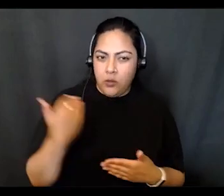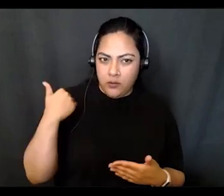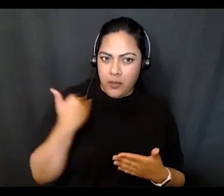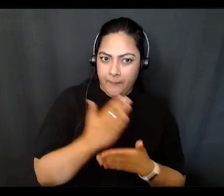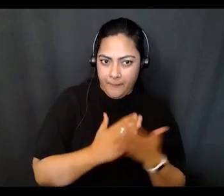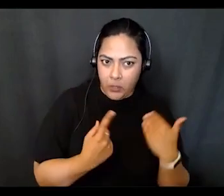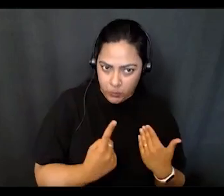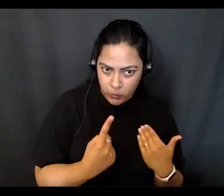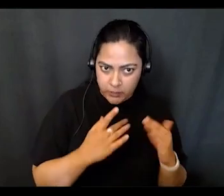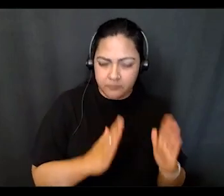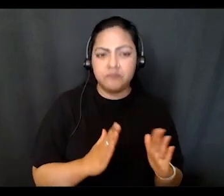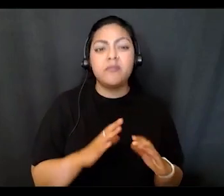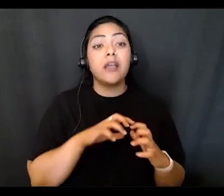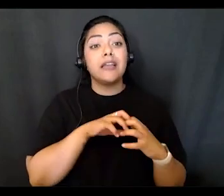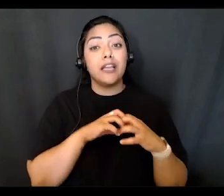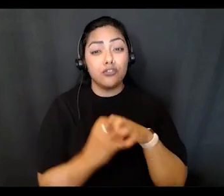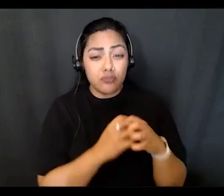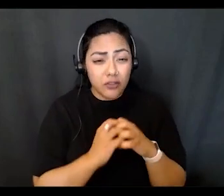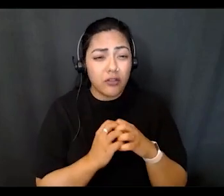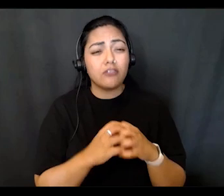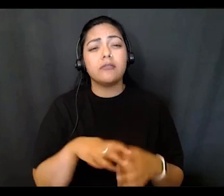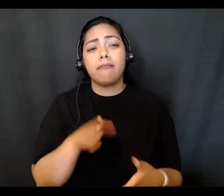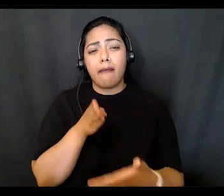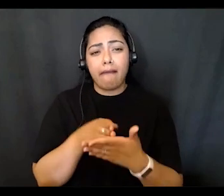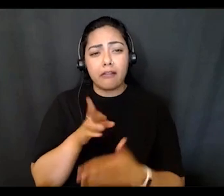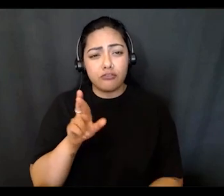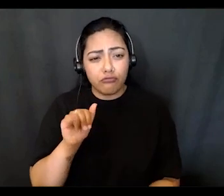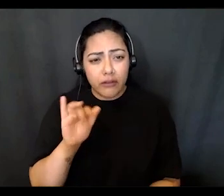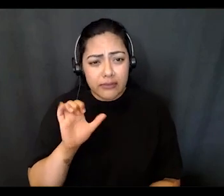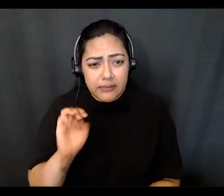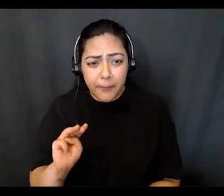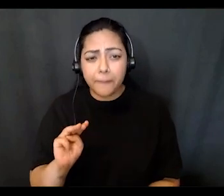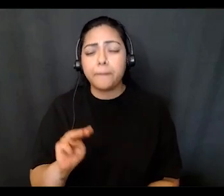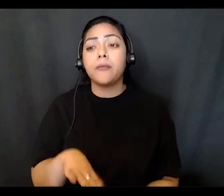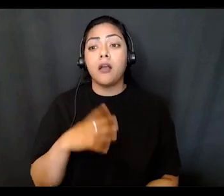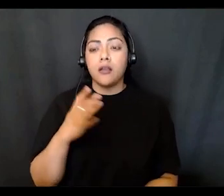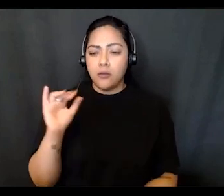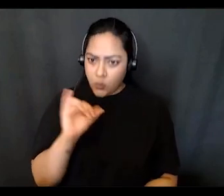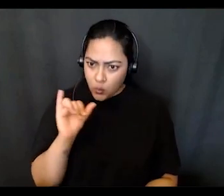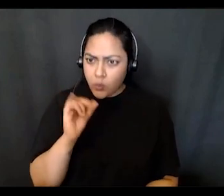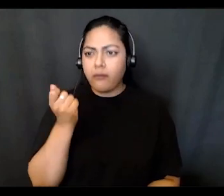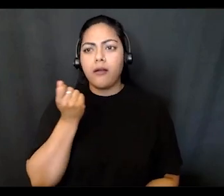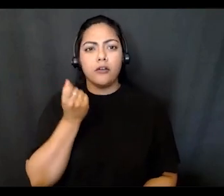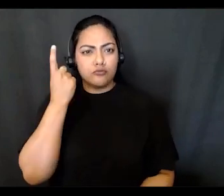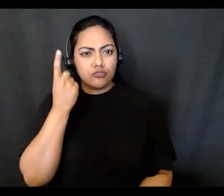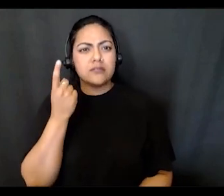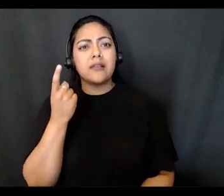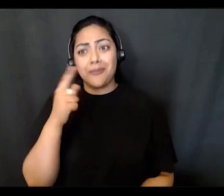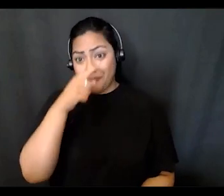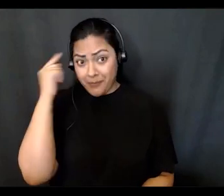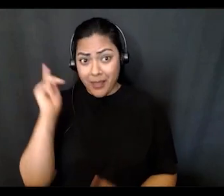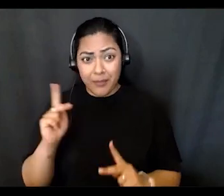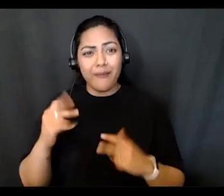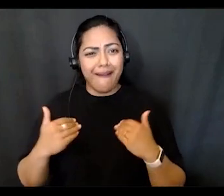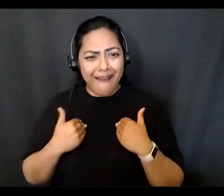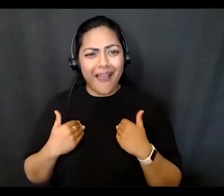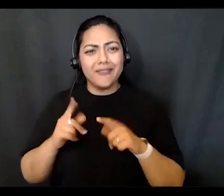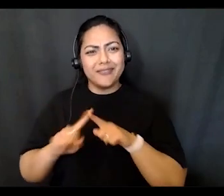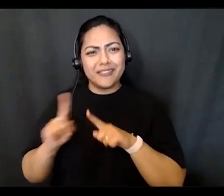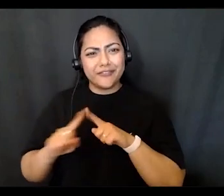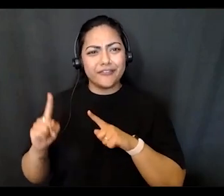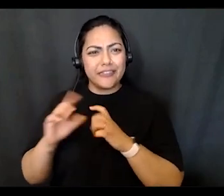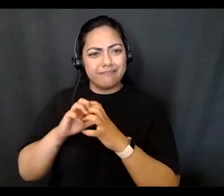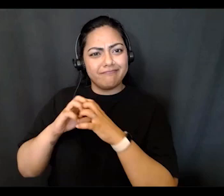looking at intersectionality and anti-racism, understanding that Black people have a lot of intersecting